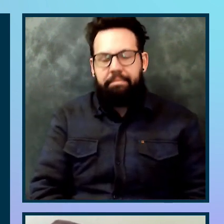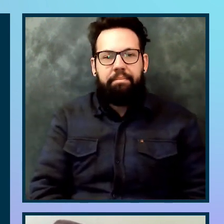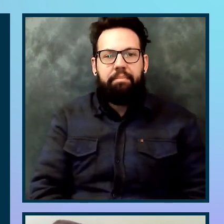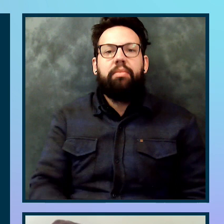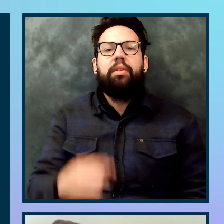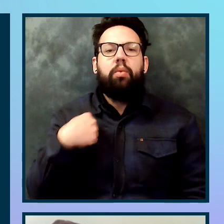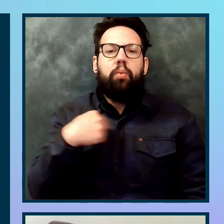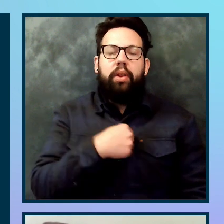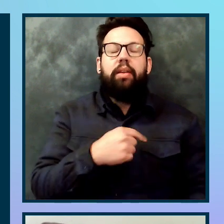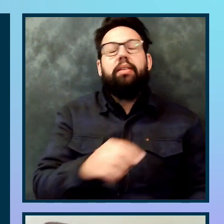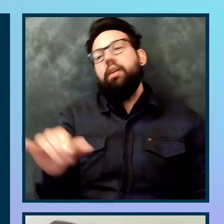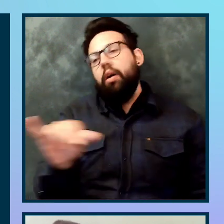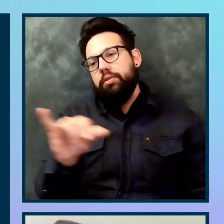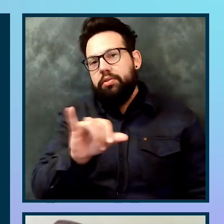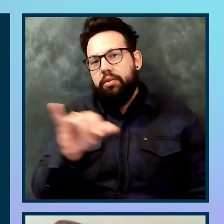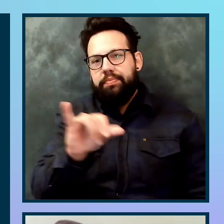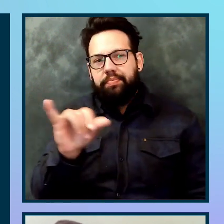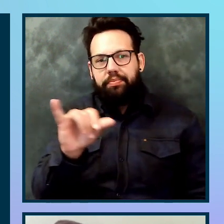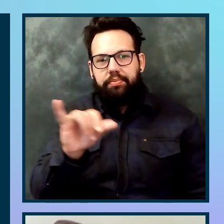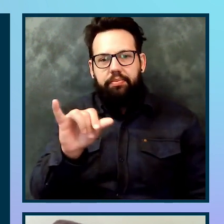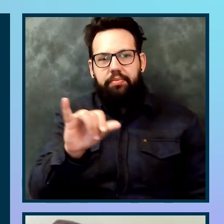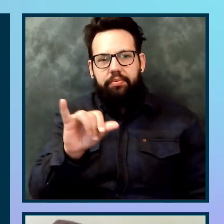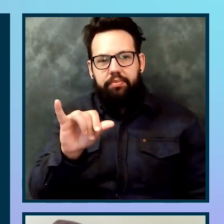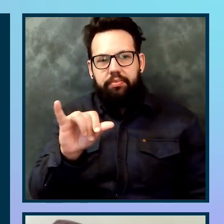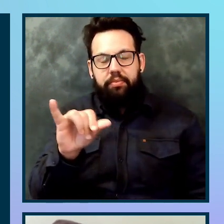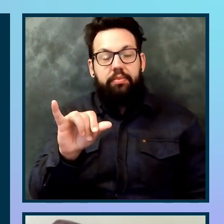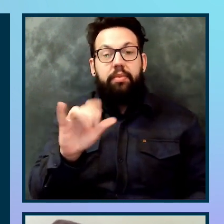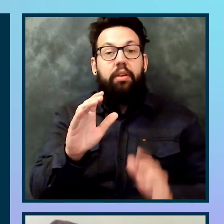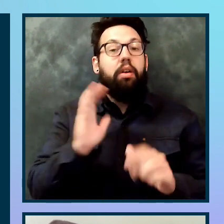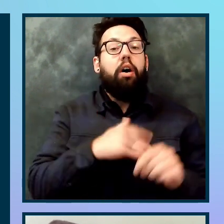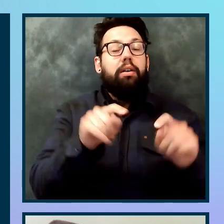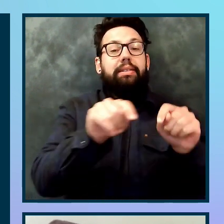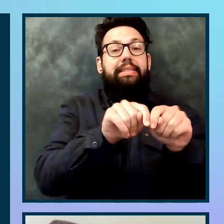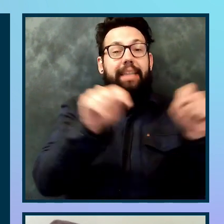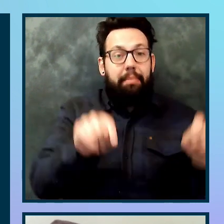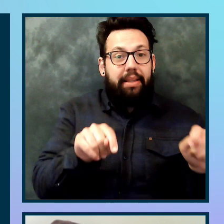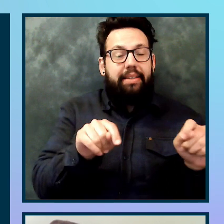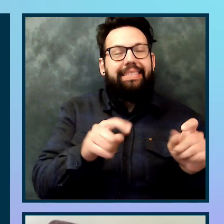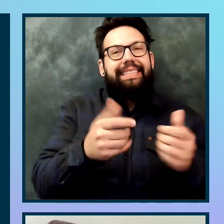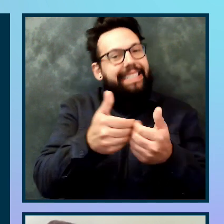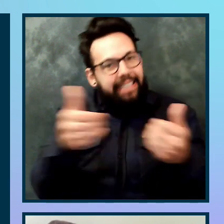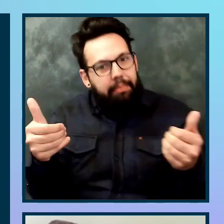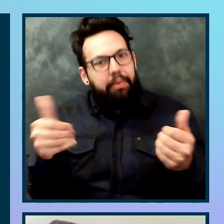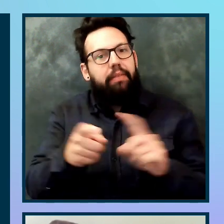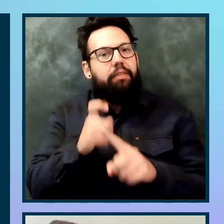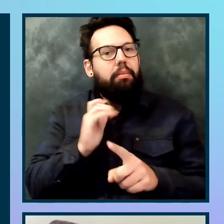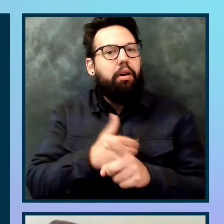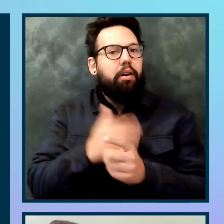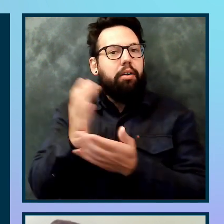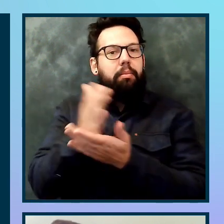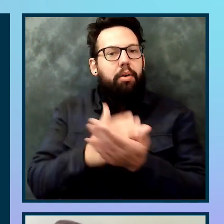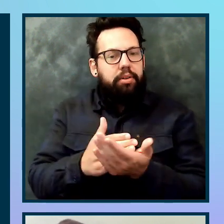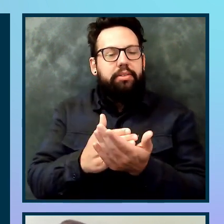also have in the component itself. So our templates are very separate from our components. That's something in the Ember world that is